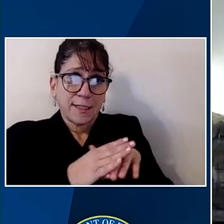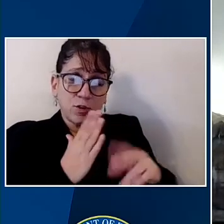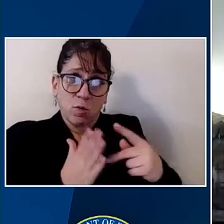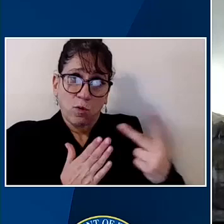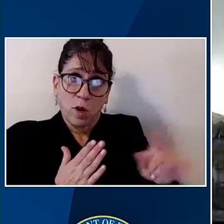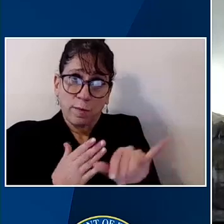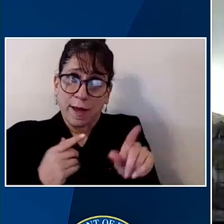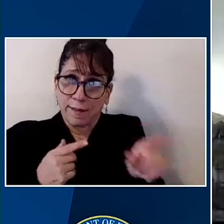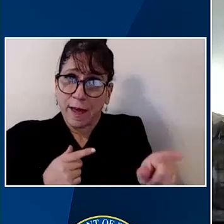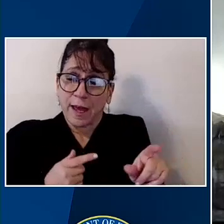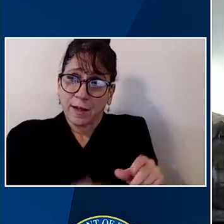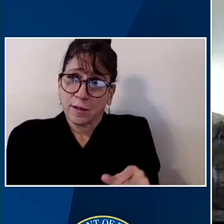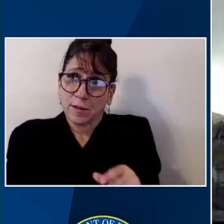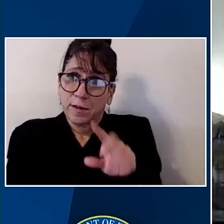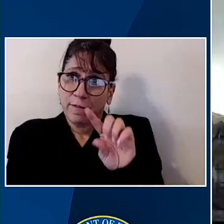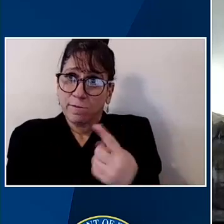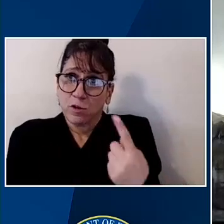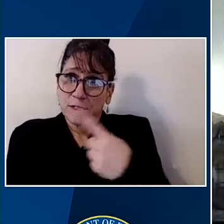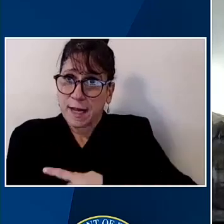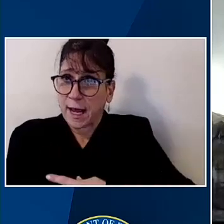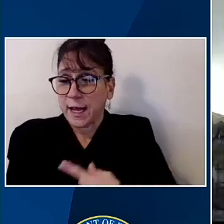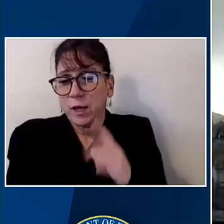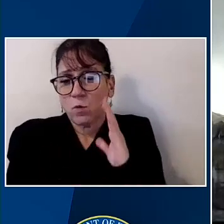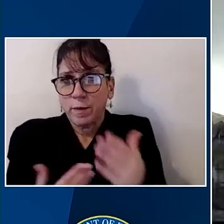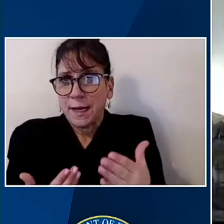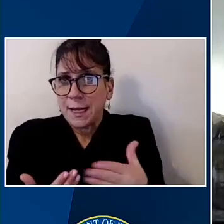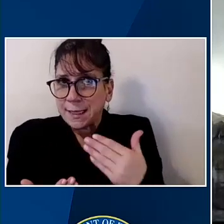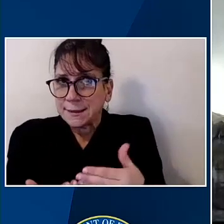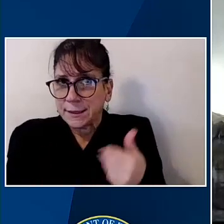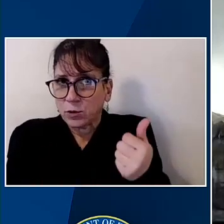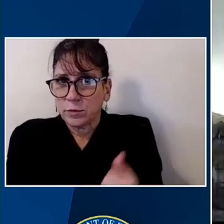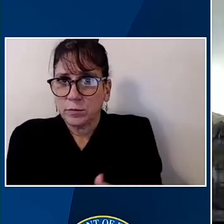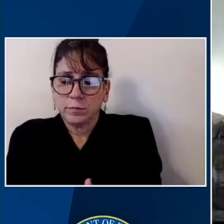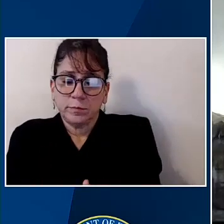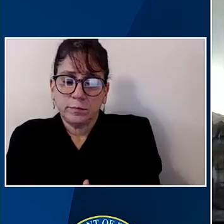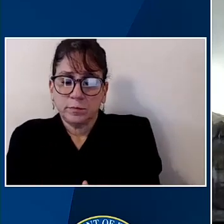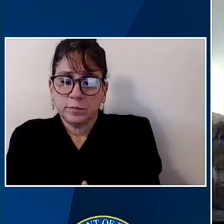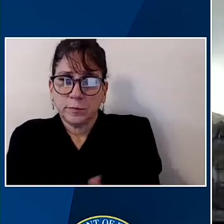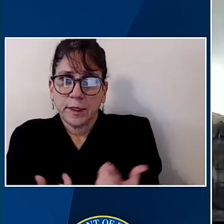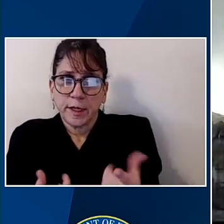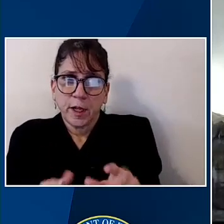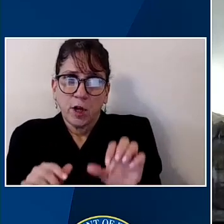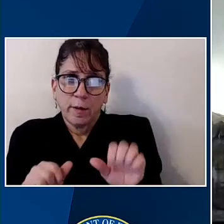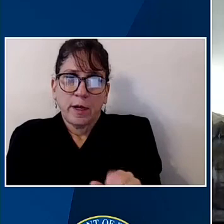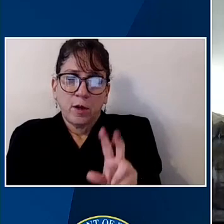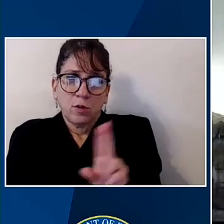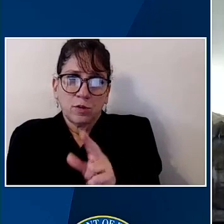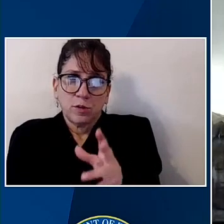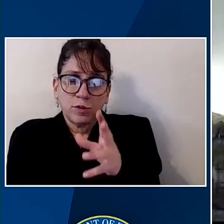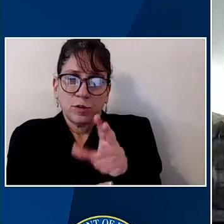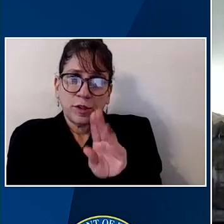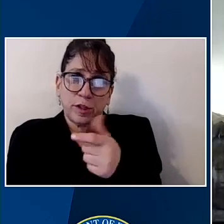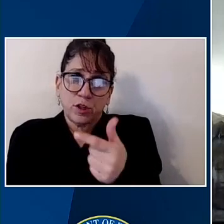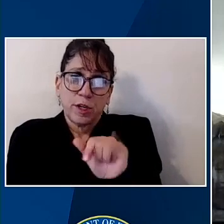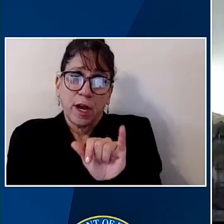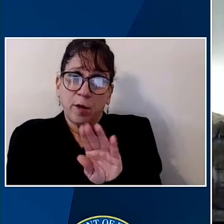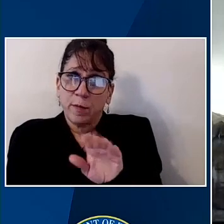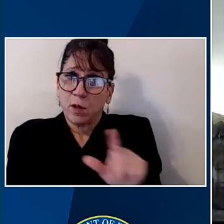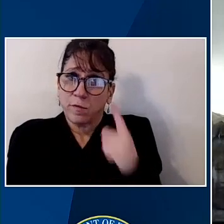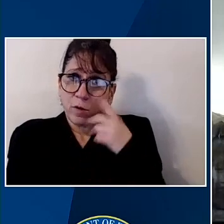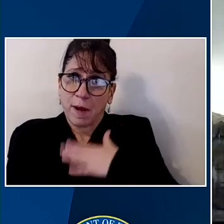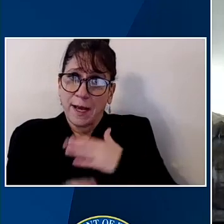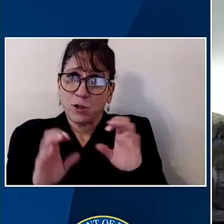pay for college, it would have been so much easier. Having the ability to use the GI Bill to get my education was wonderful.